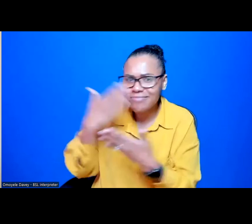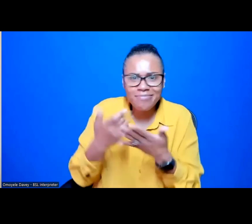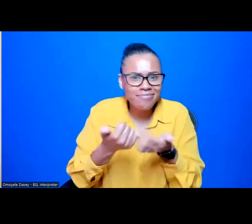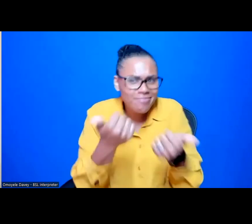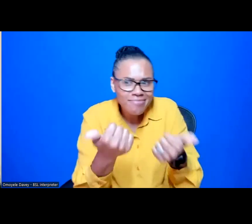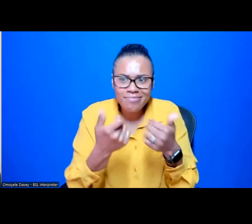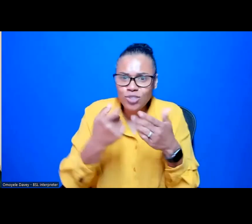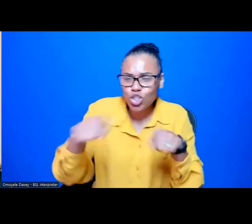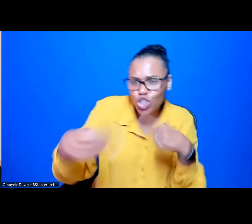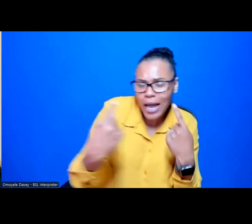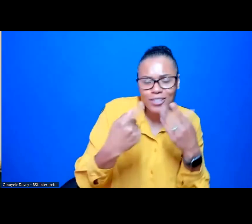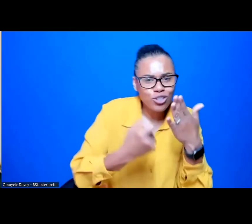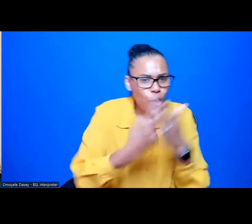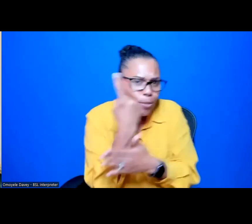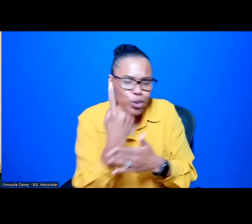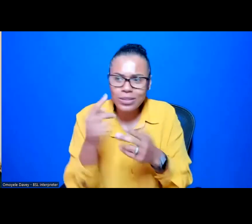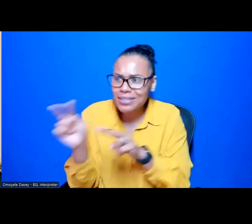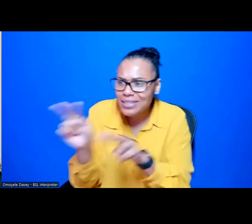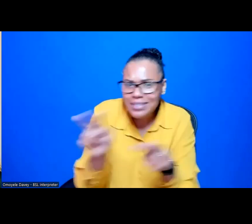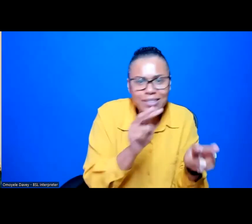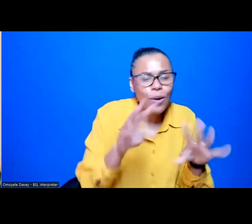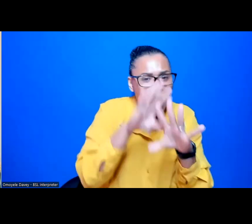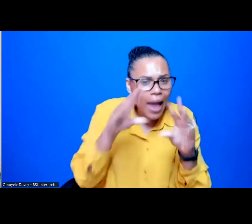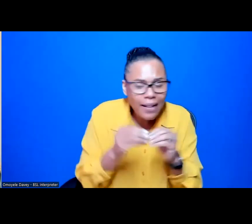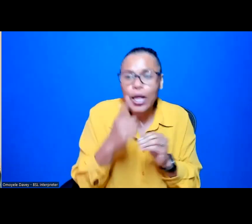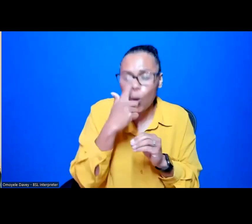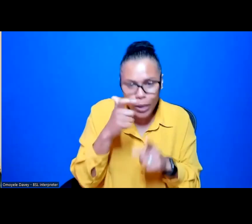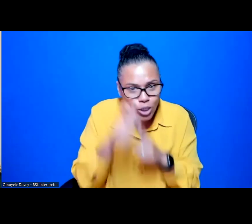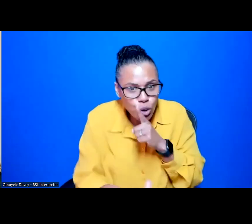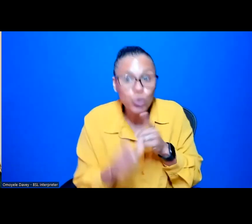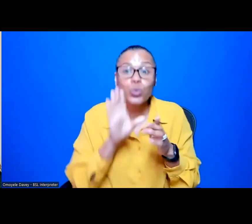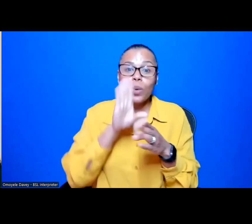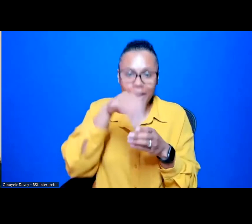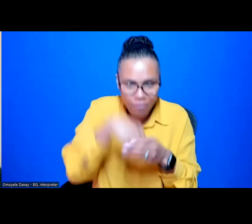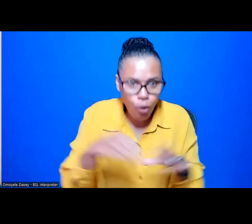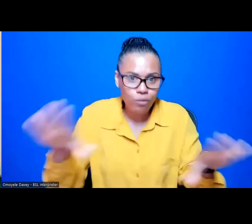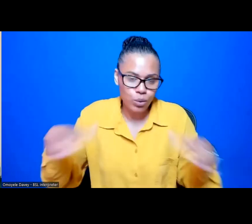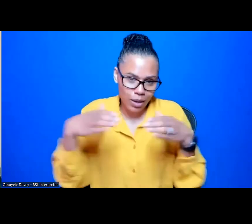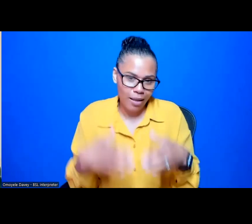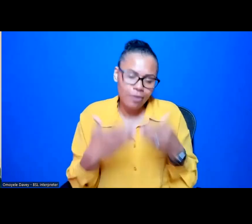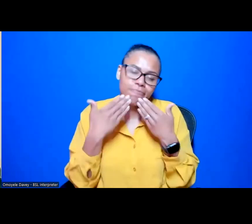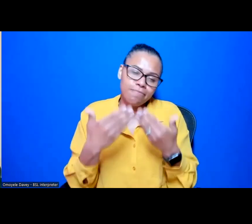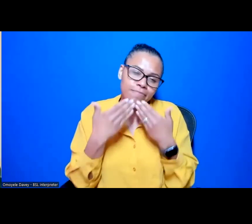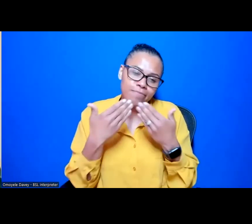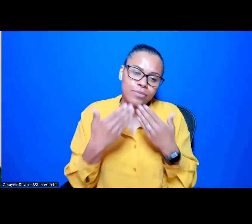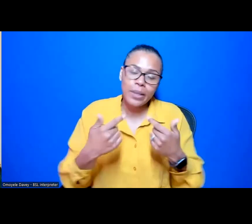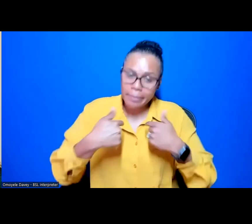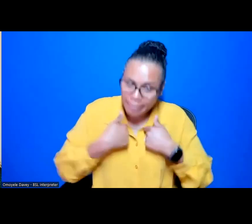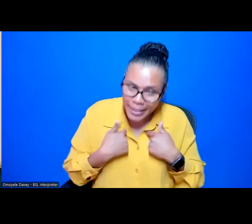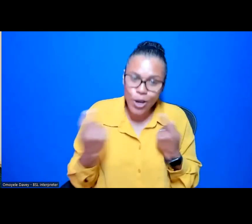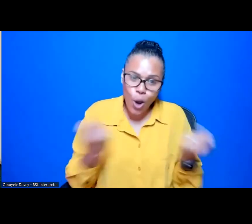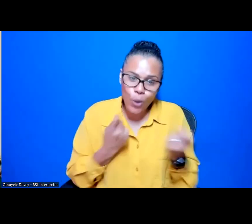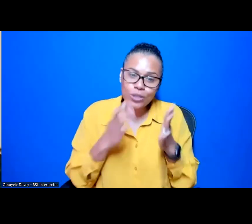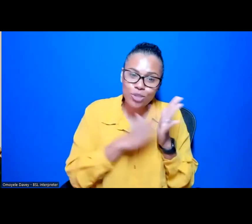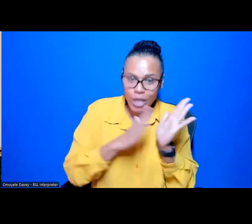the opportunities, and everything that we can do to also get involved collectively. A big thanks to me, your host, Michelle